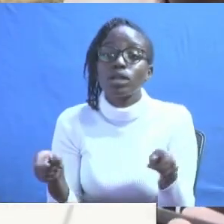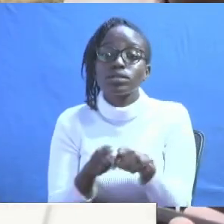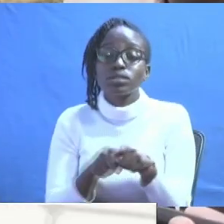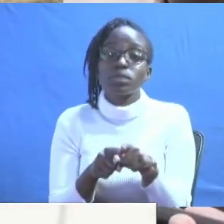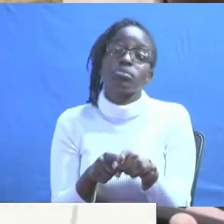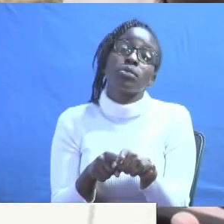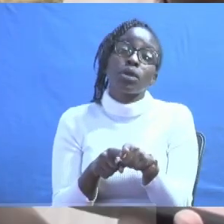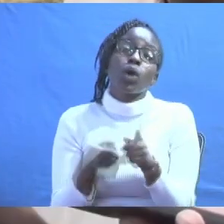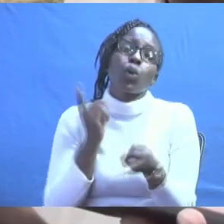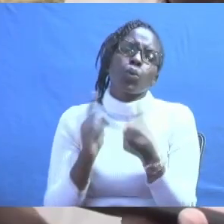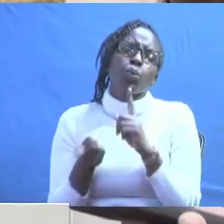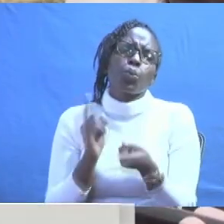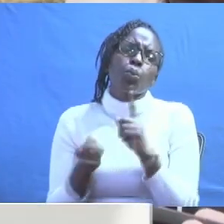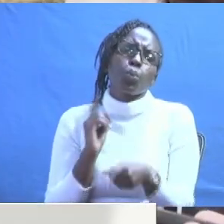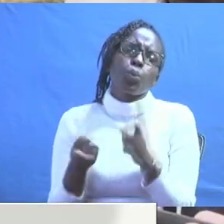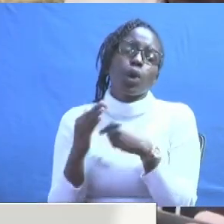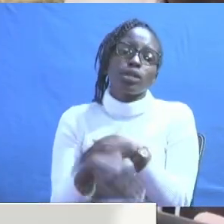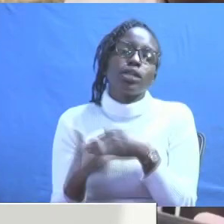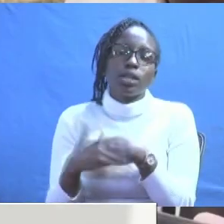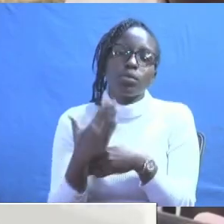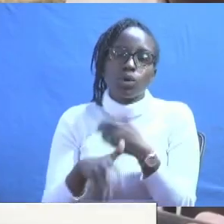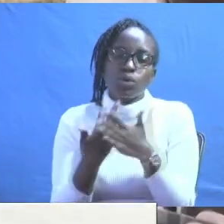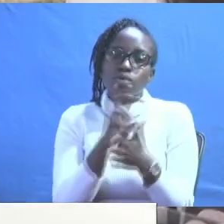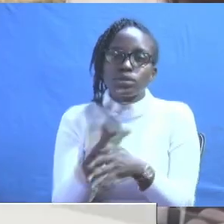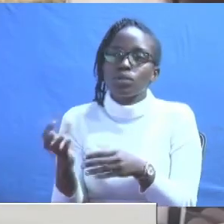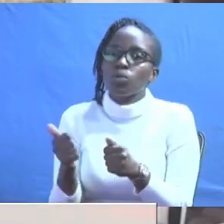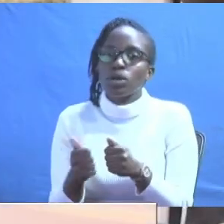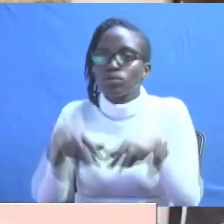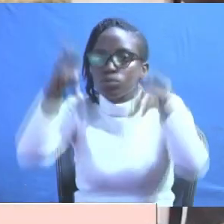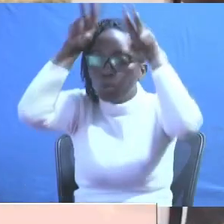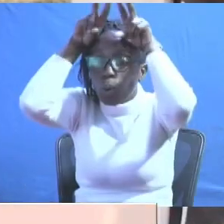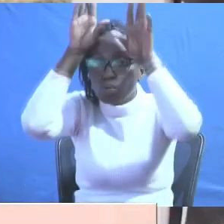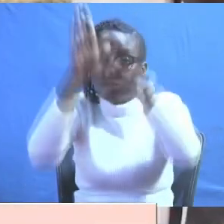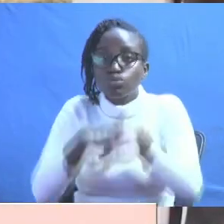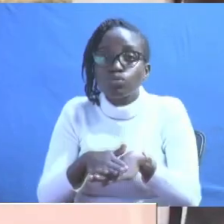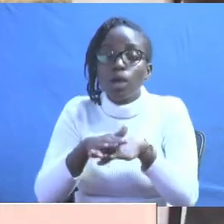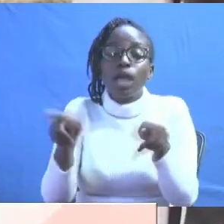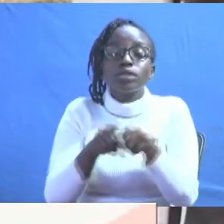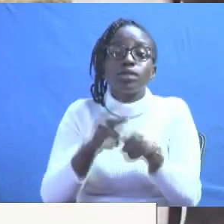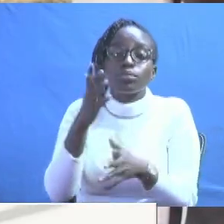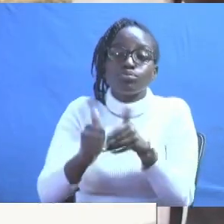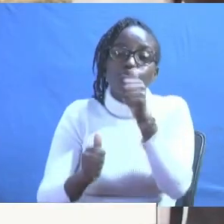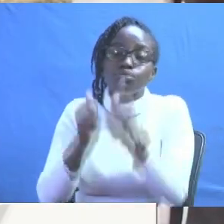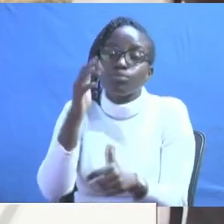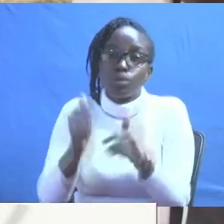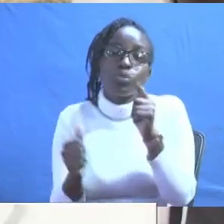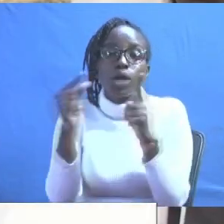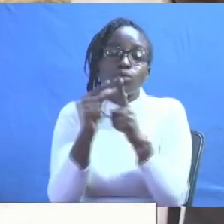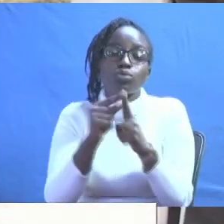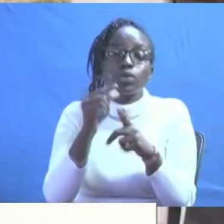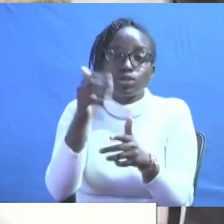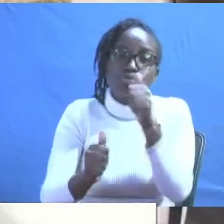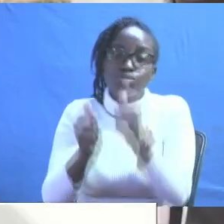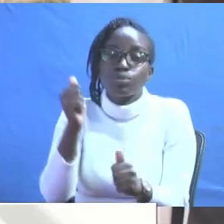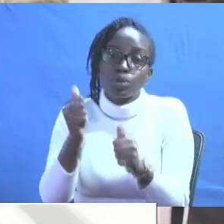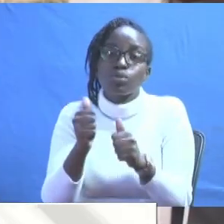kwa majirani mwenye anaonekana kama kuna mbuzi mzuri. Mambo ya maziwa, niseme maziwa ya mbuzi ni iko na